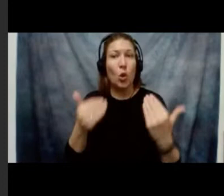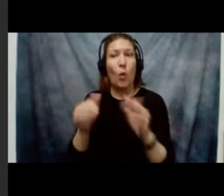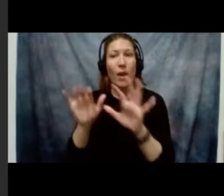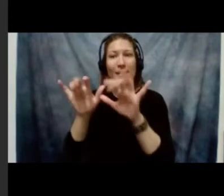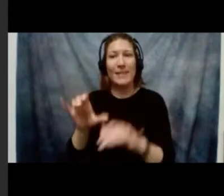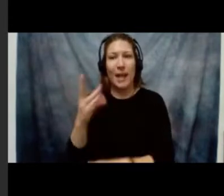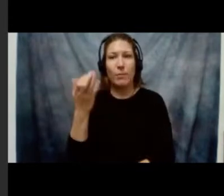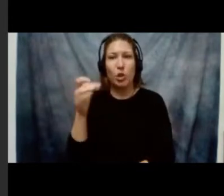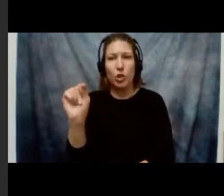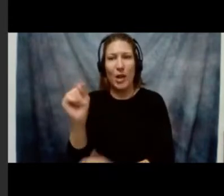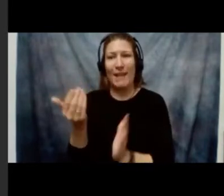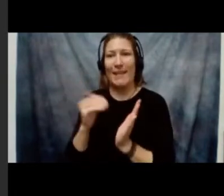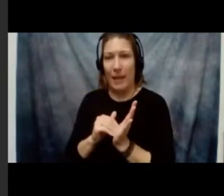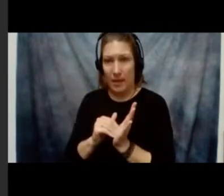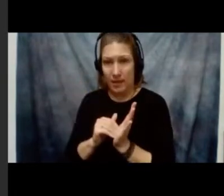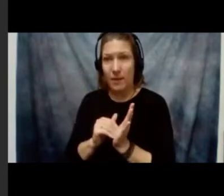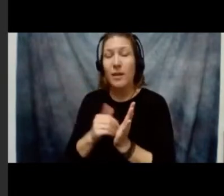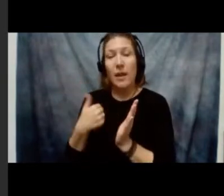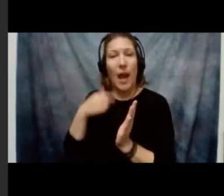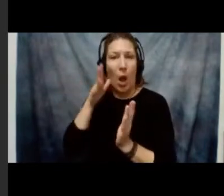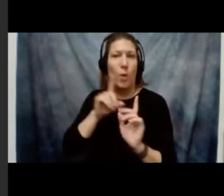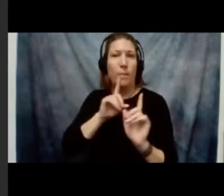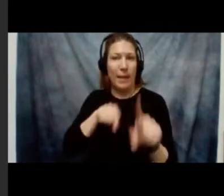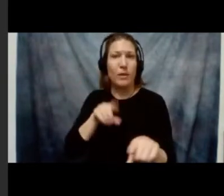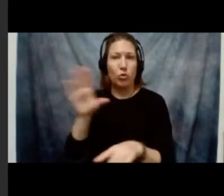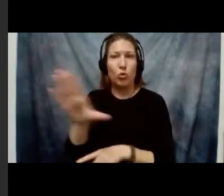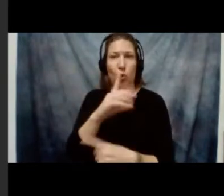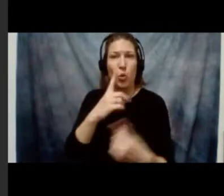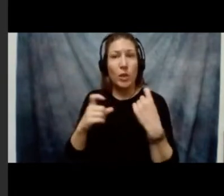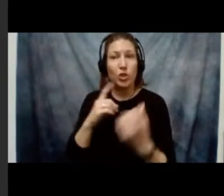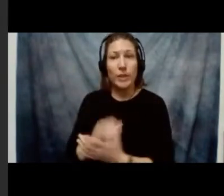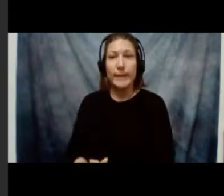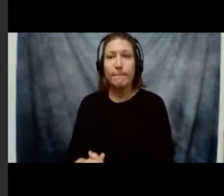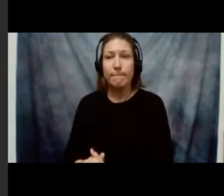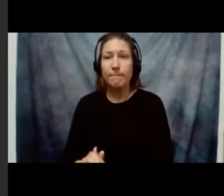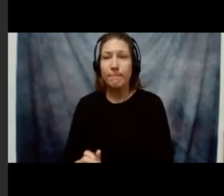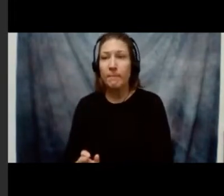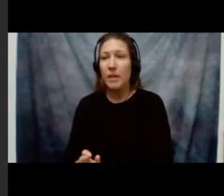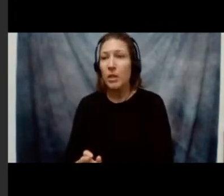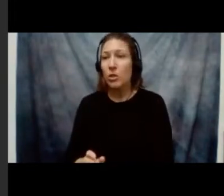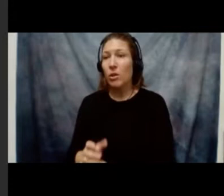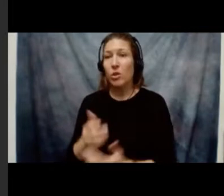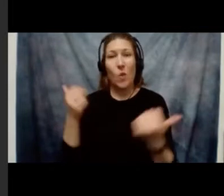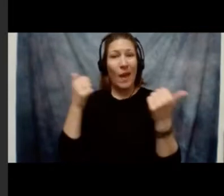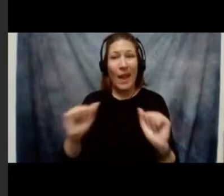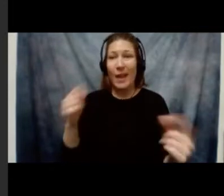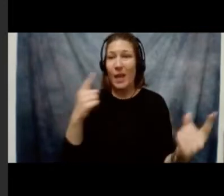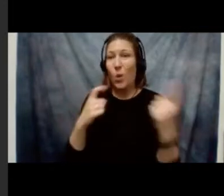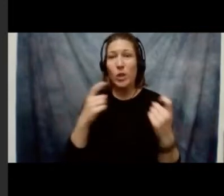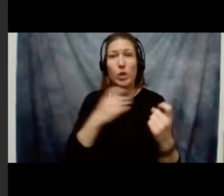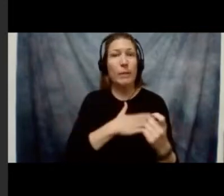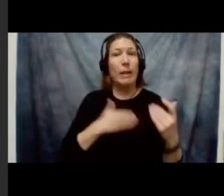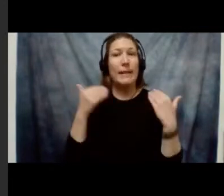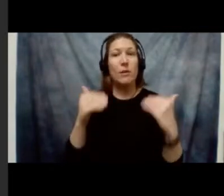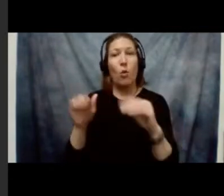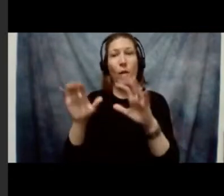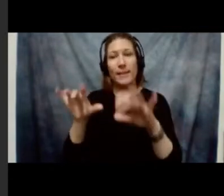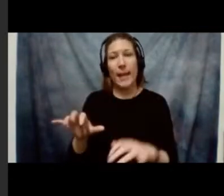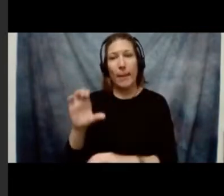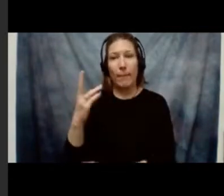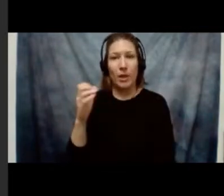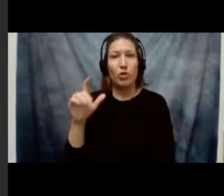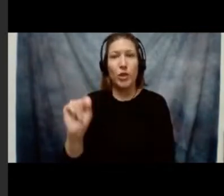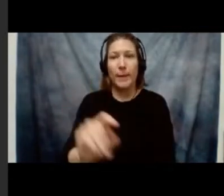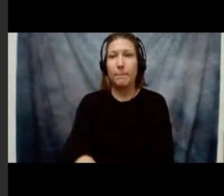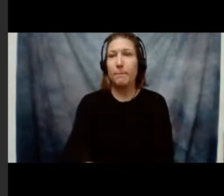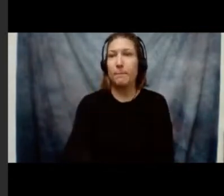happy to do that. So if anybody has any thoughts, I'm happy to do that. So we'll hang on for